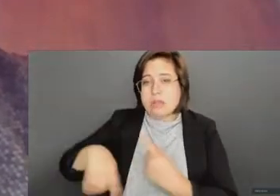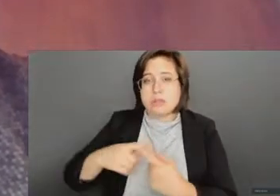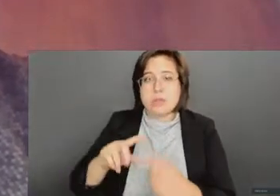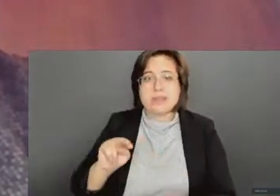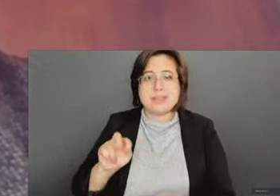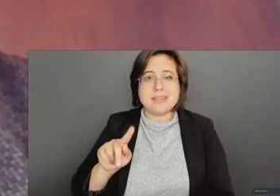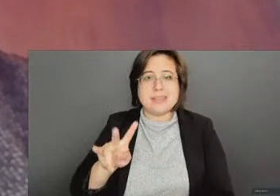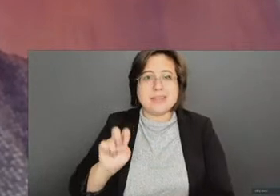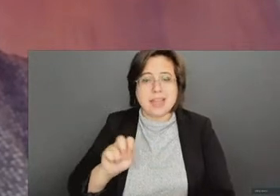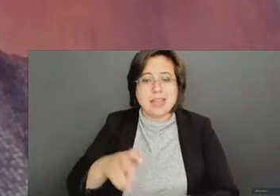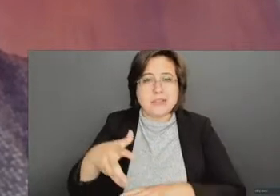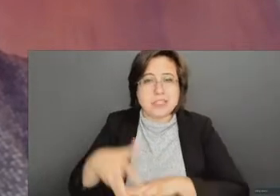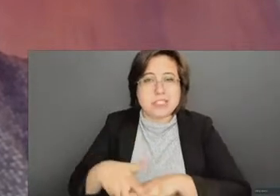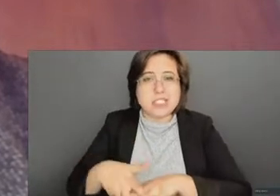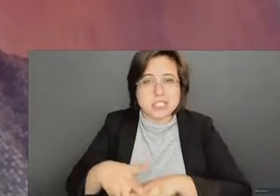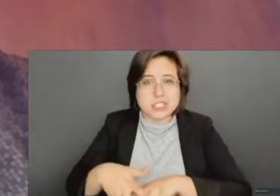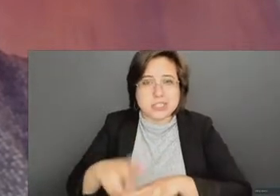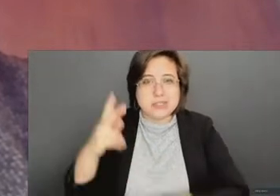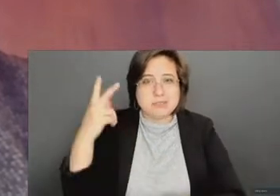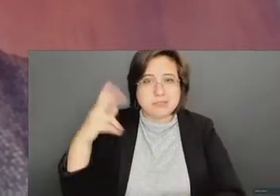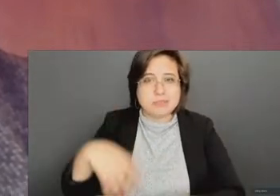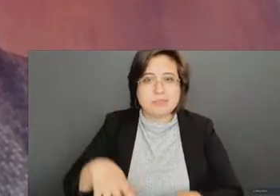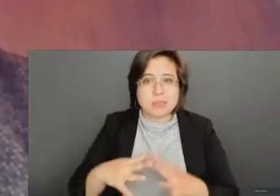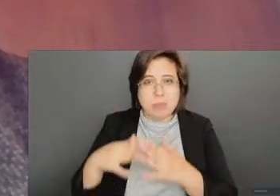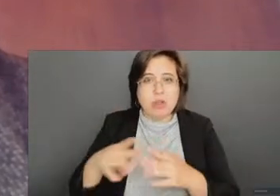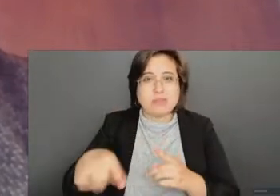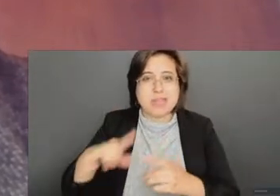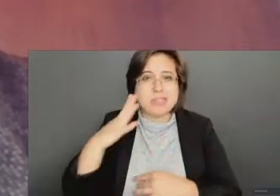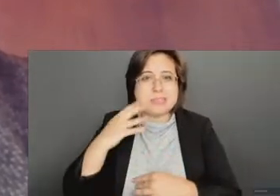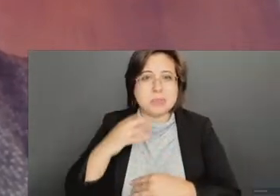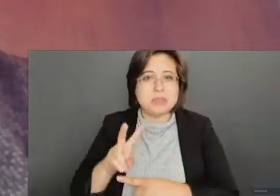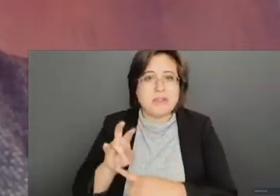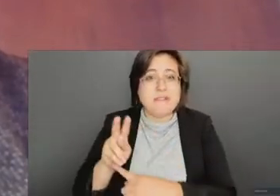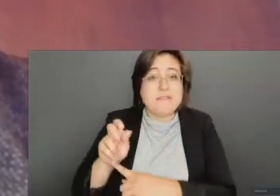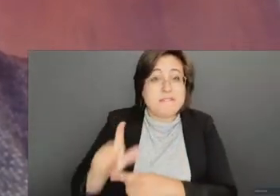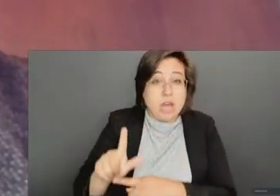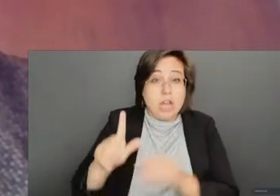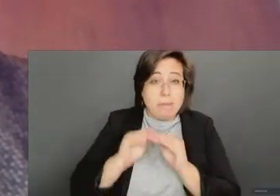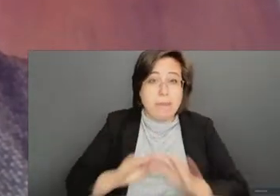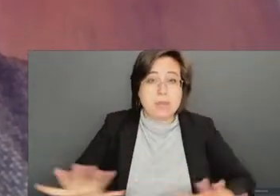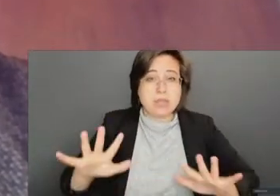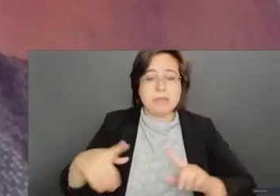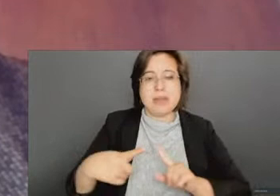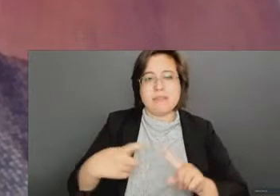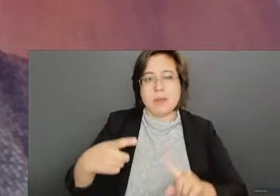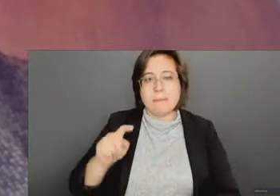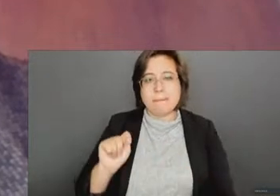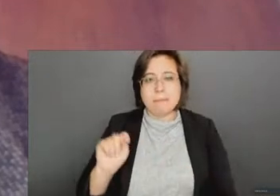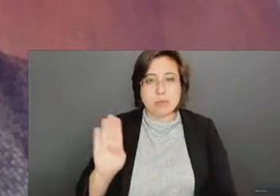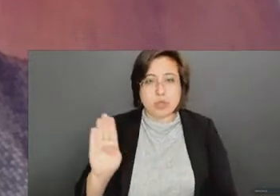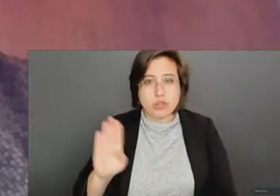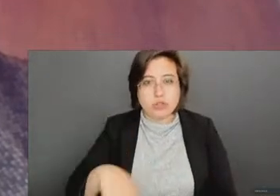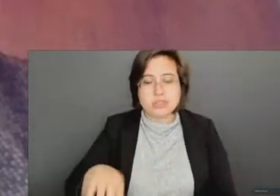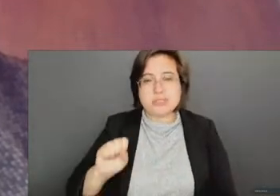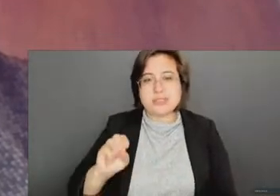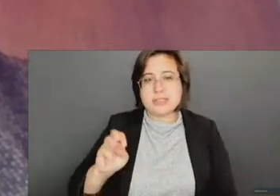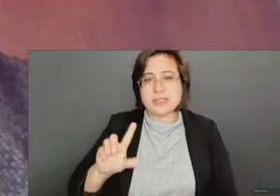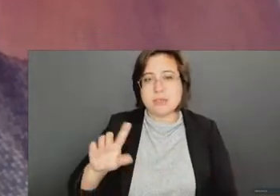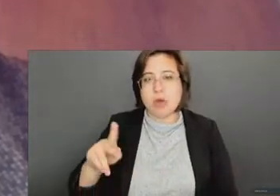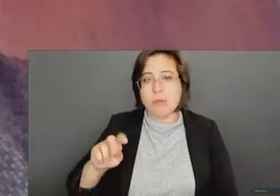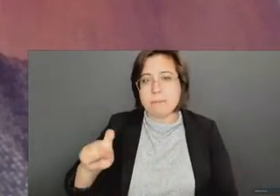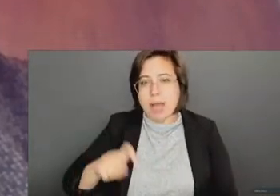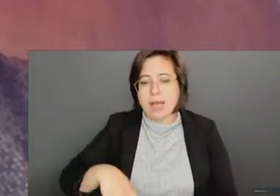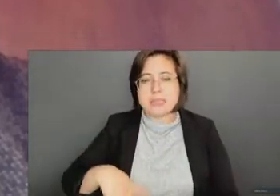Mexican natives experienced a viral pandemic from tuberculosis, smallpox, and measles, where 30 million